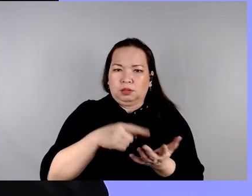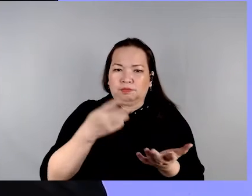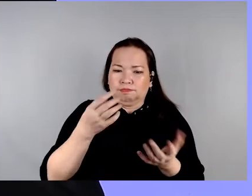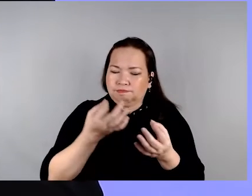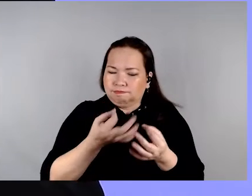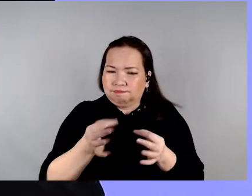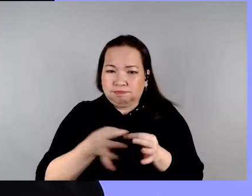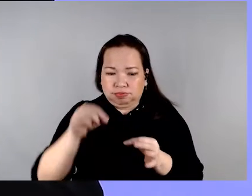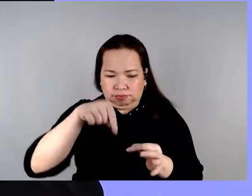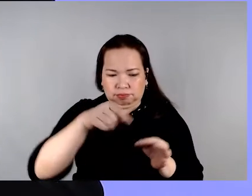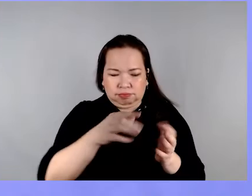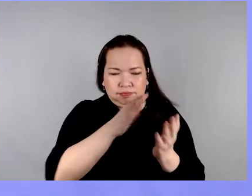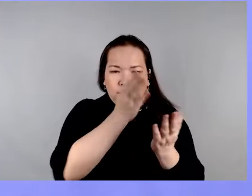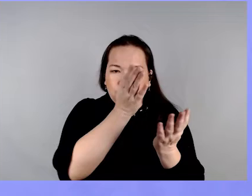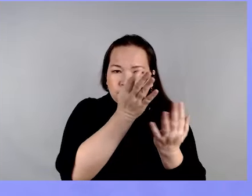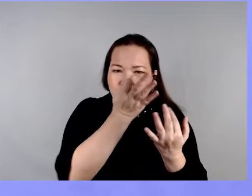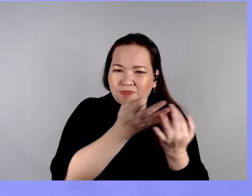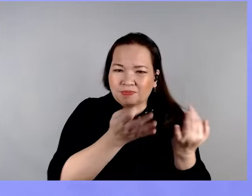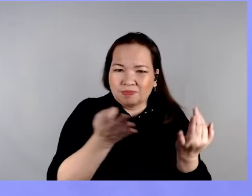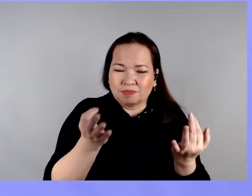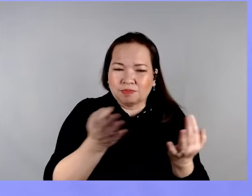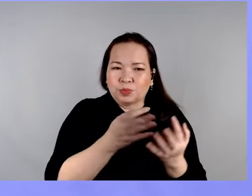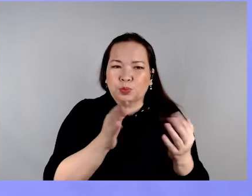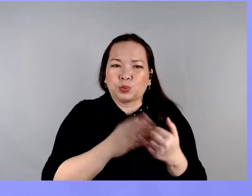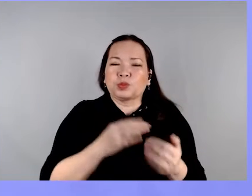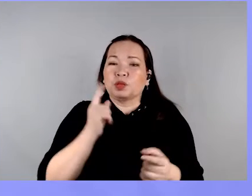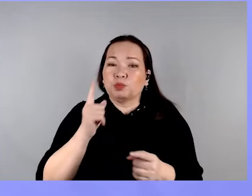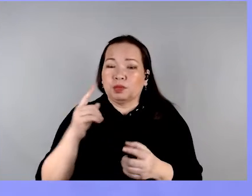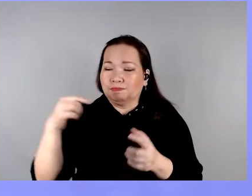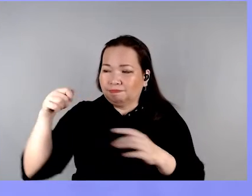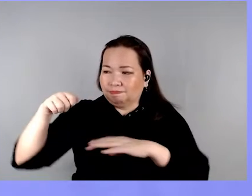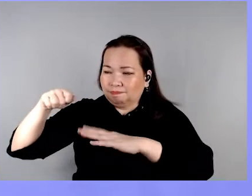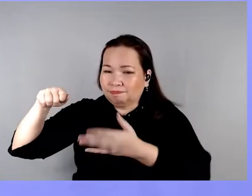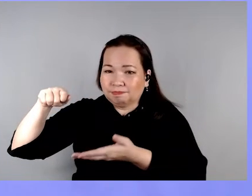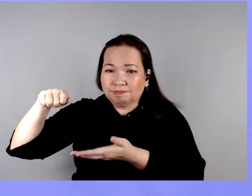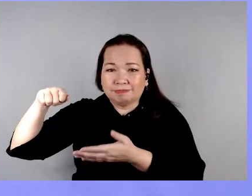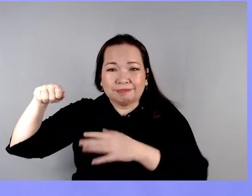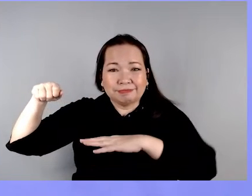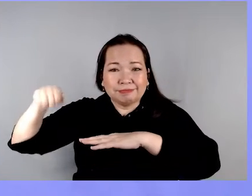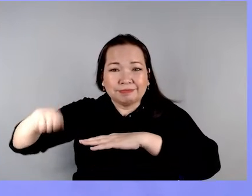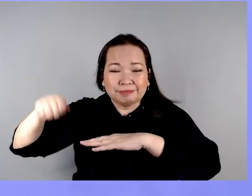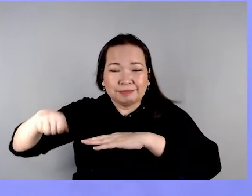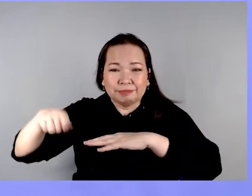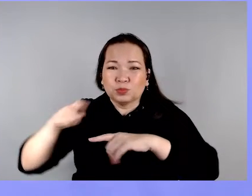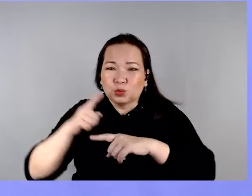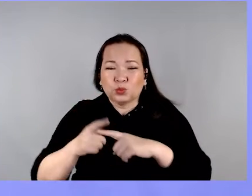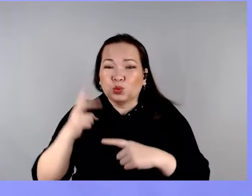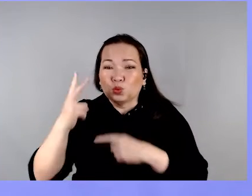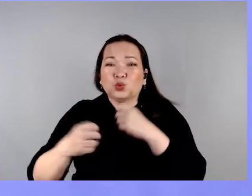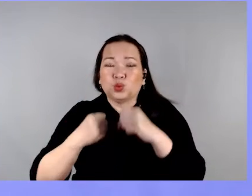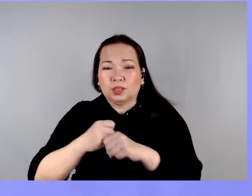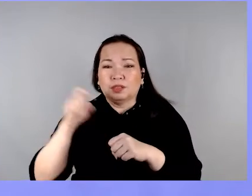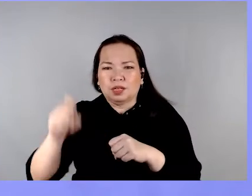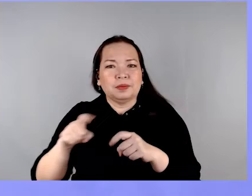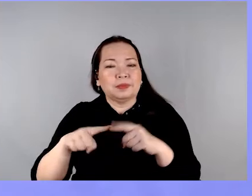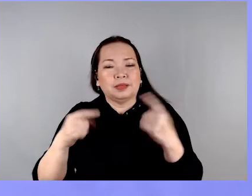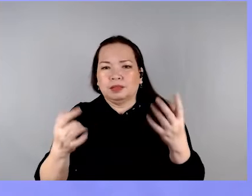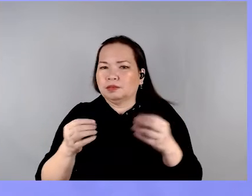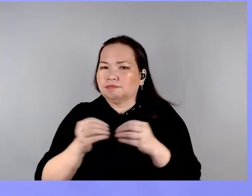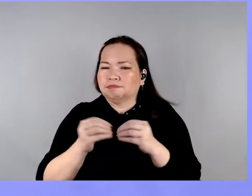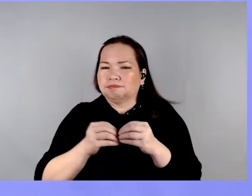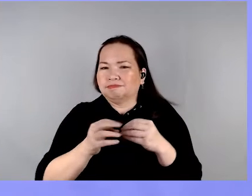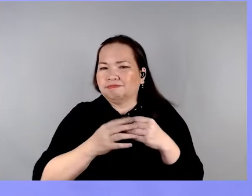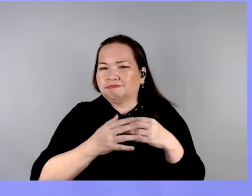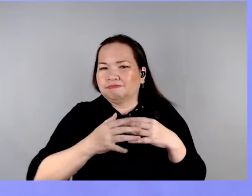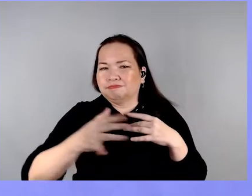pending cases in their dockets. Trials should ideally take not more than 2 years to finish, but the reality is far from that. As